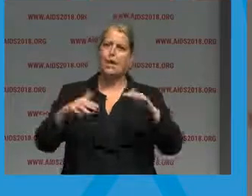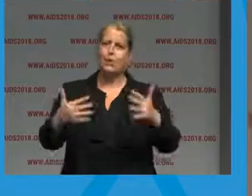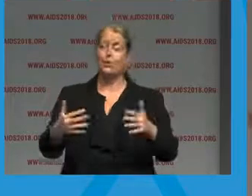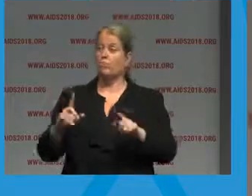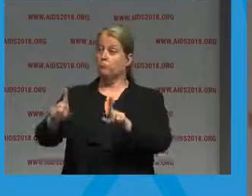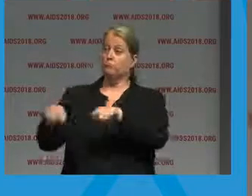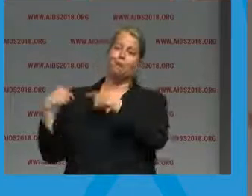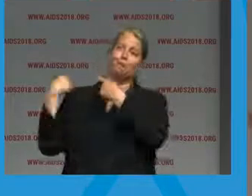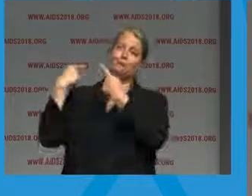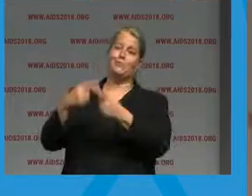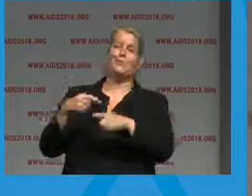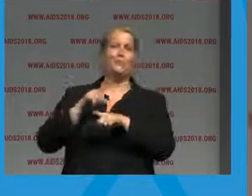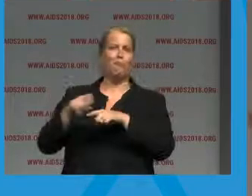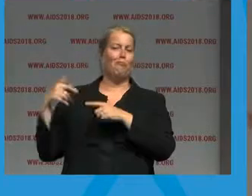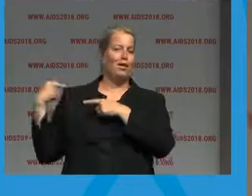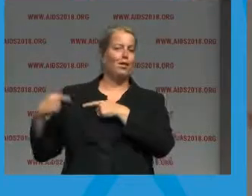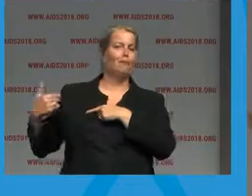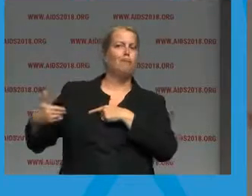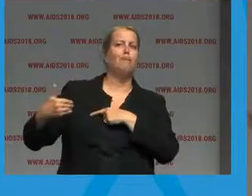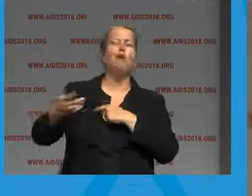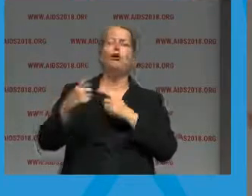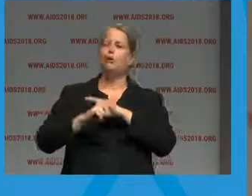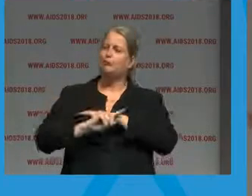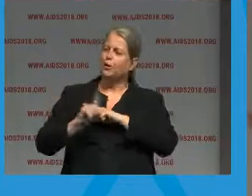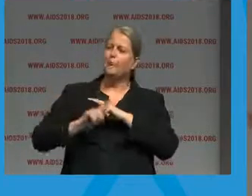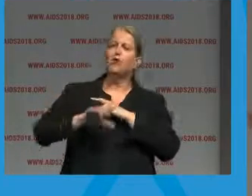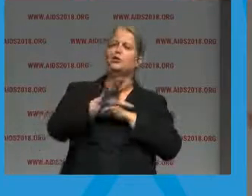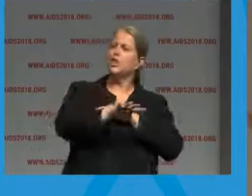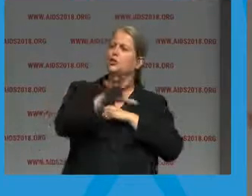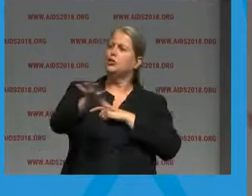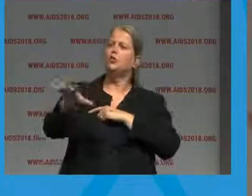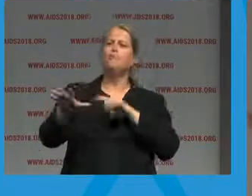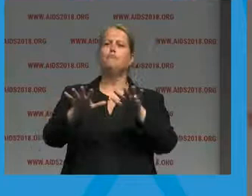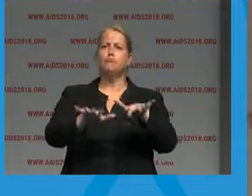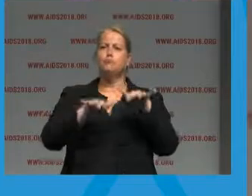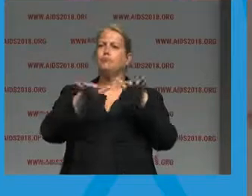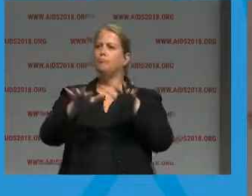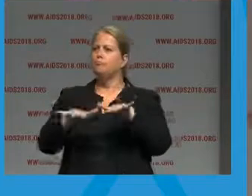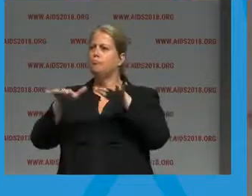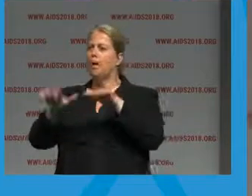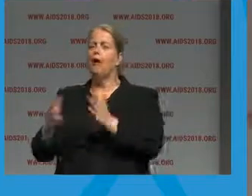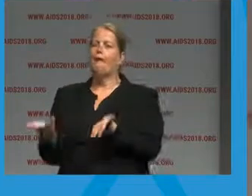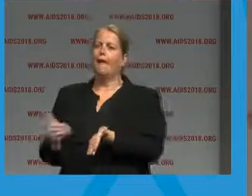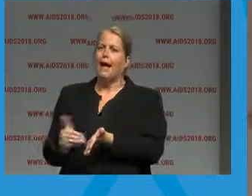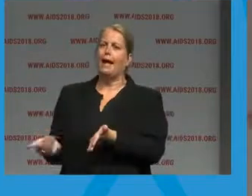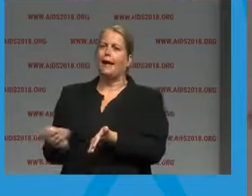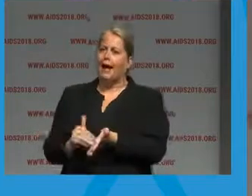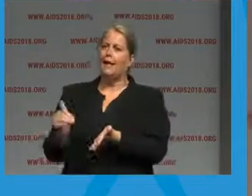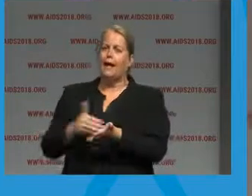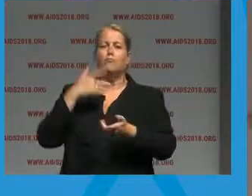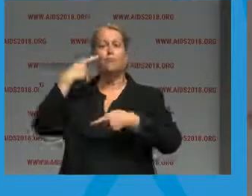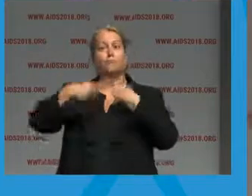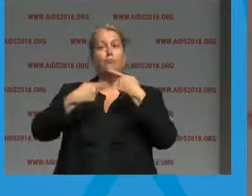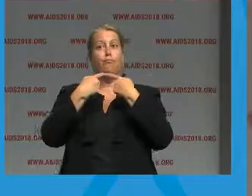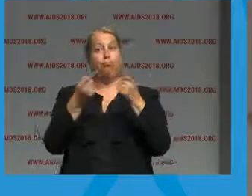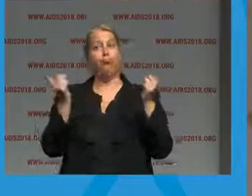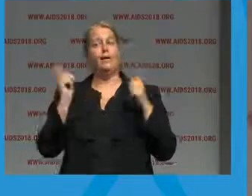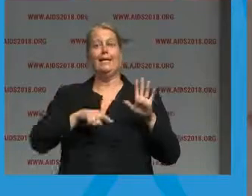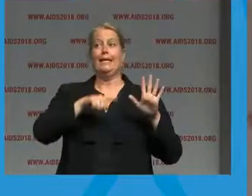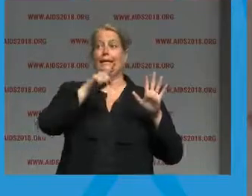we have heard in different sessions, it has been said again and again that data tells us that